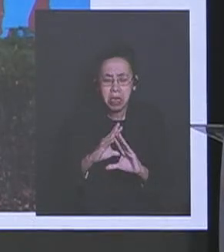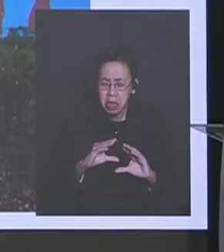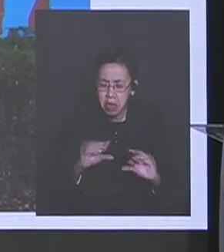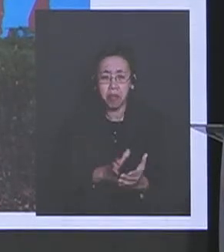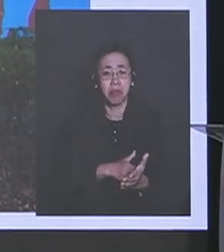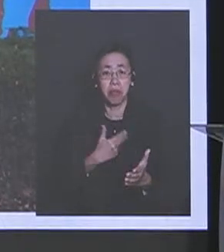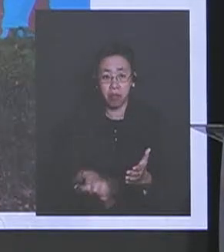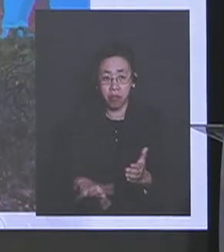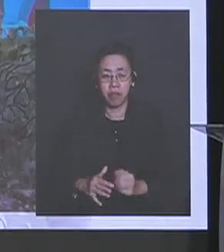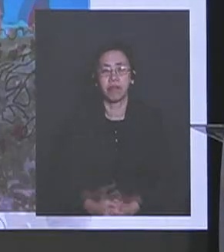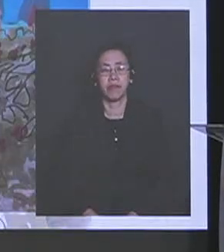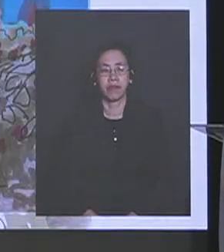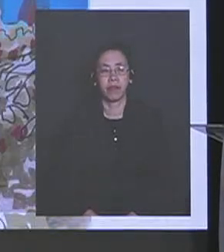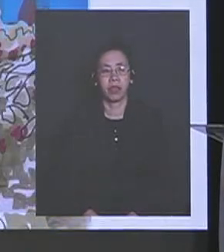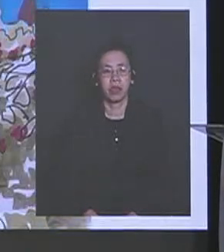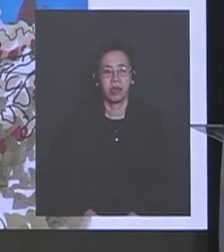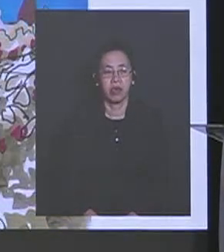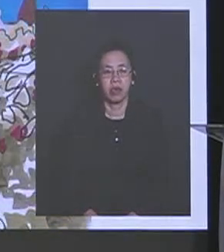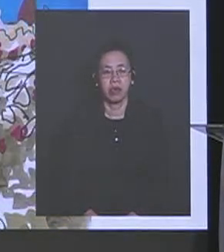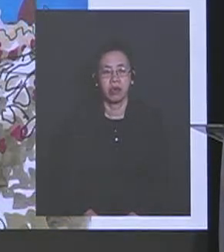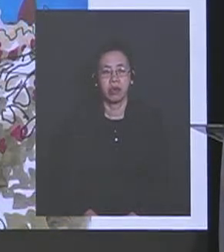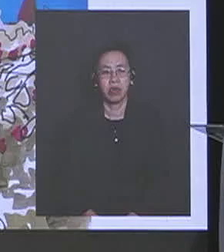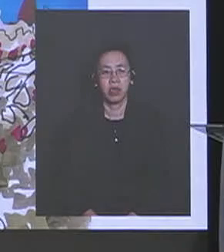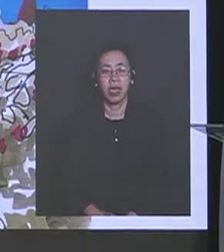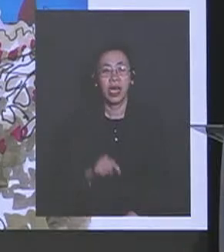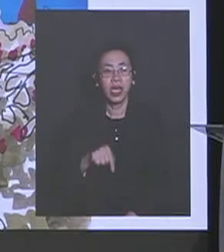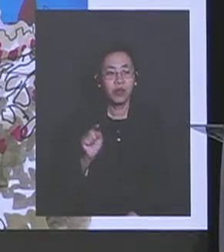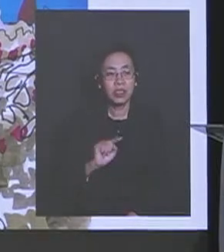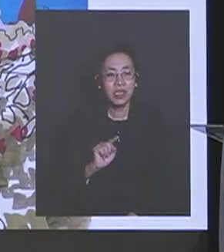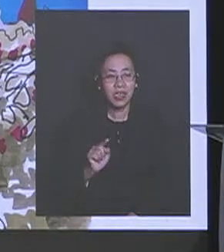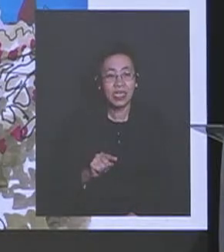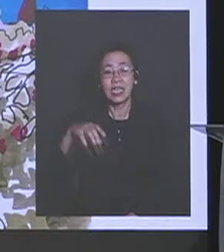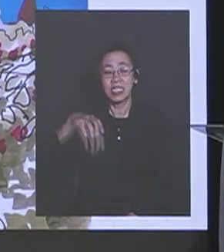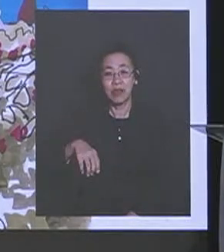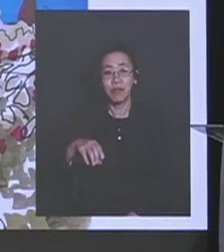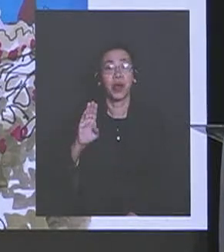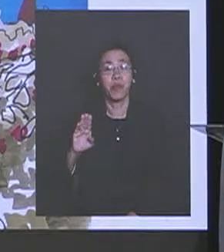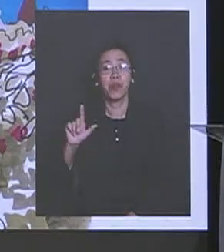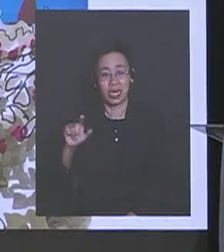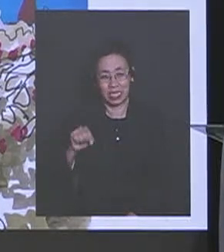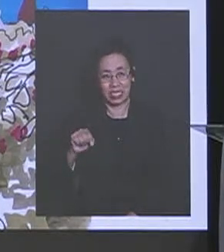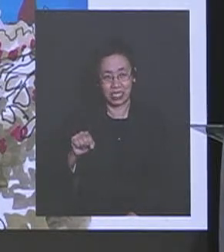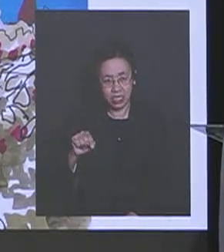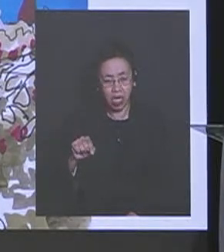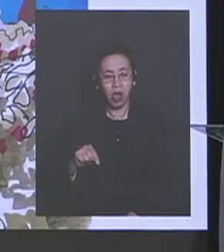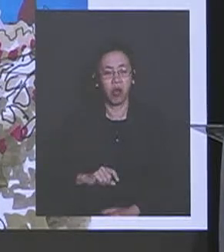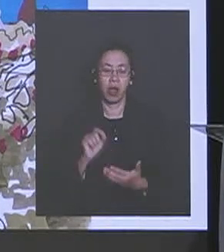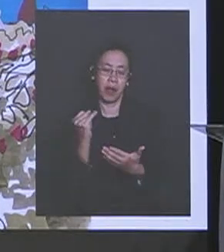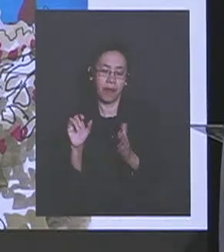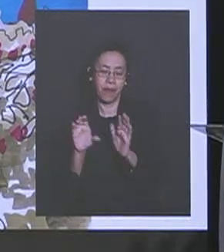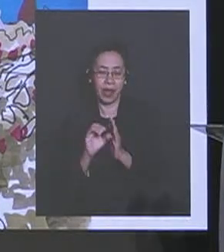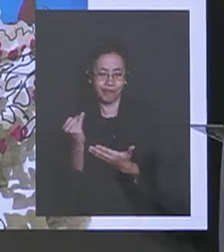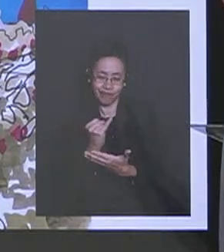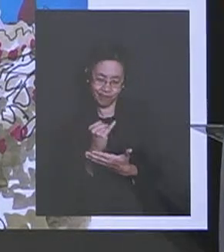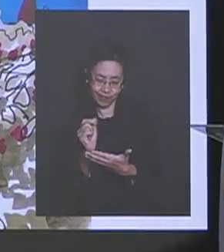Brooklyn. And so it was sort of thinking about, again, using sketches as a way to engage with local residents,